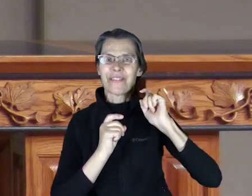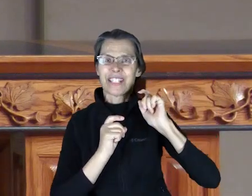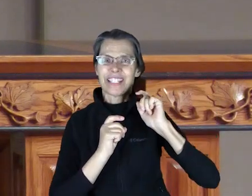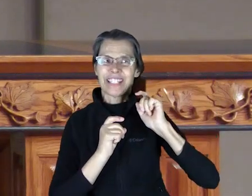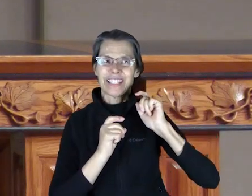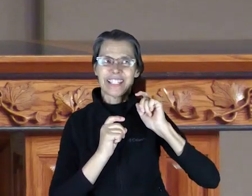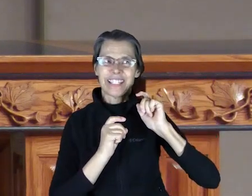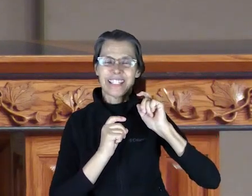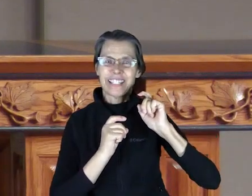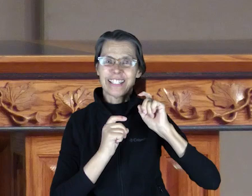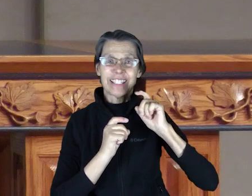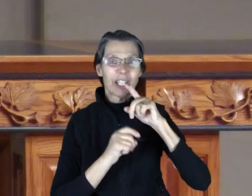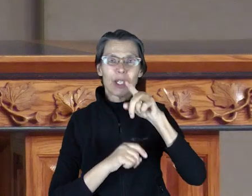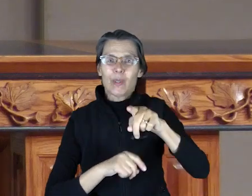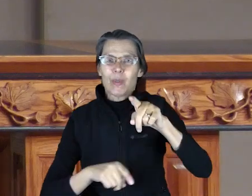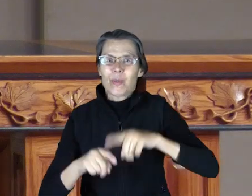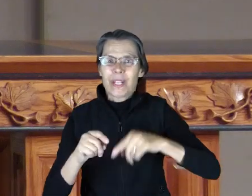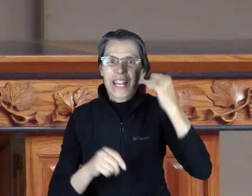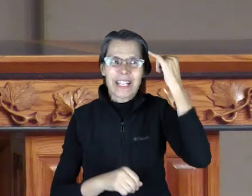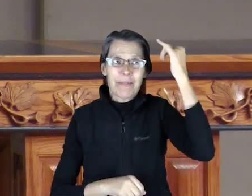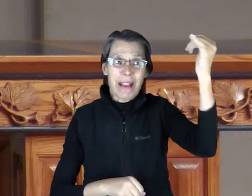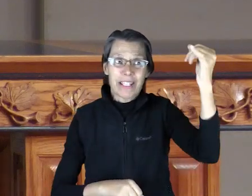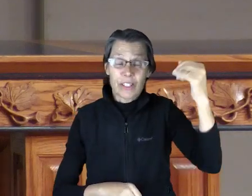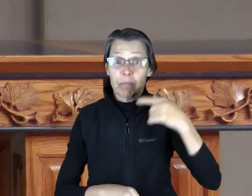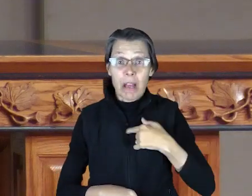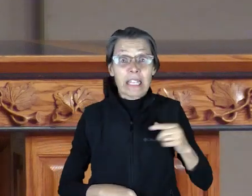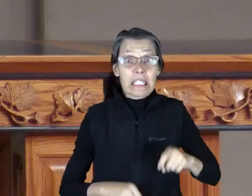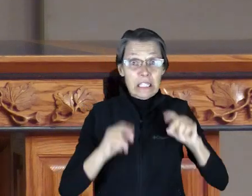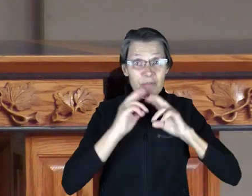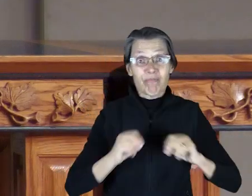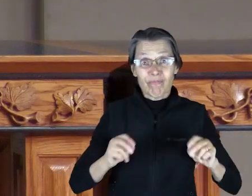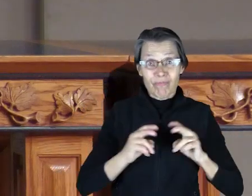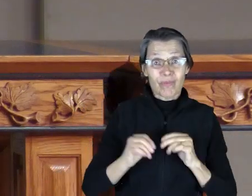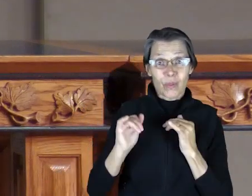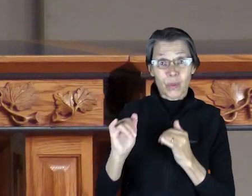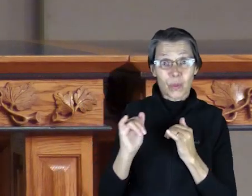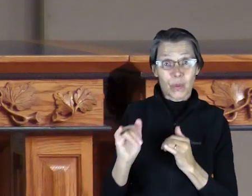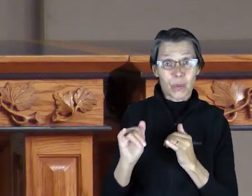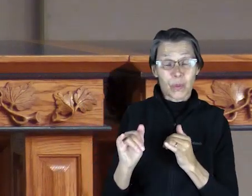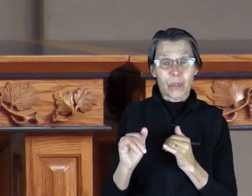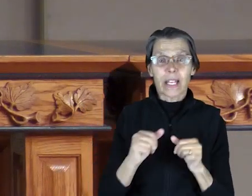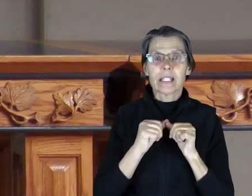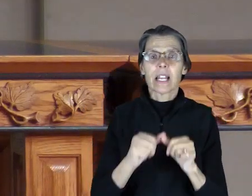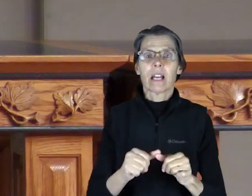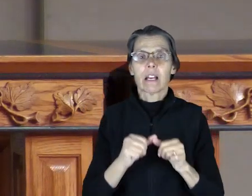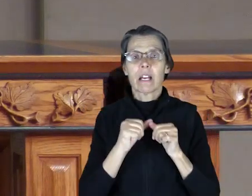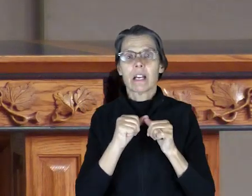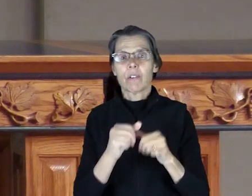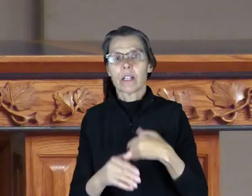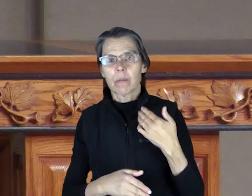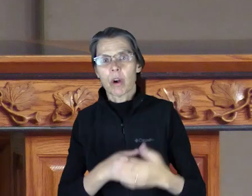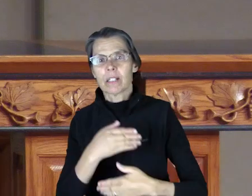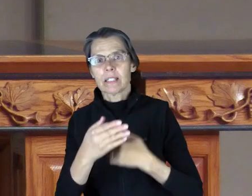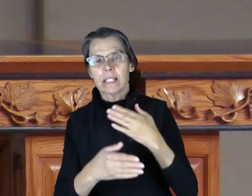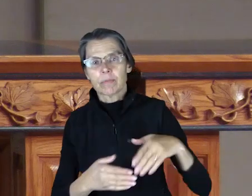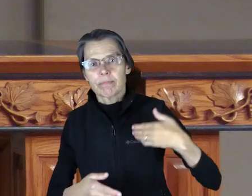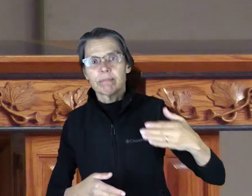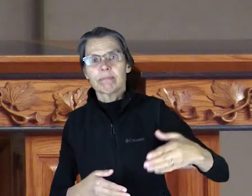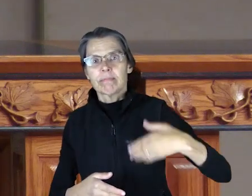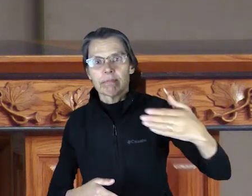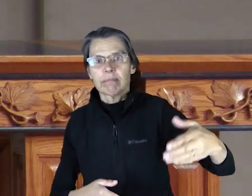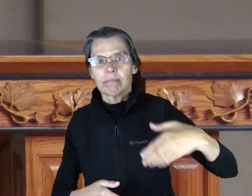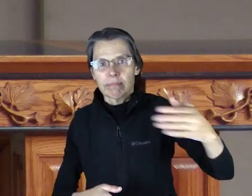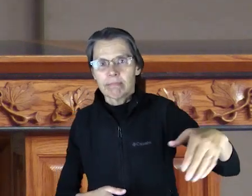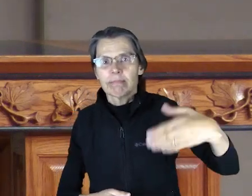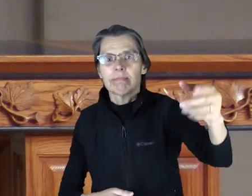But it will be a gift that you probably can't even right now imagine. I need to do it as well